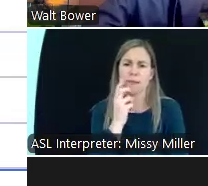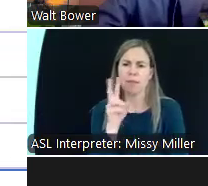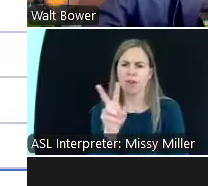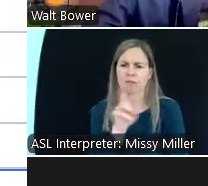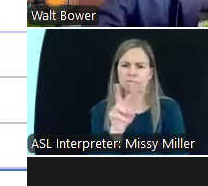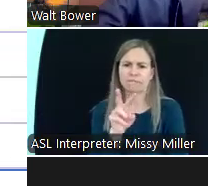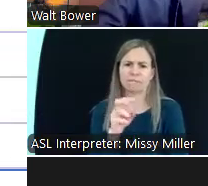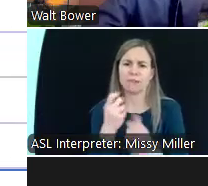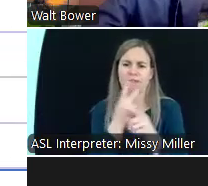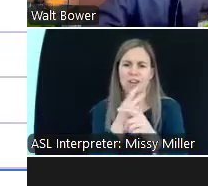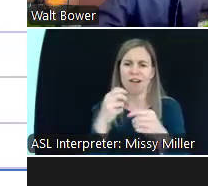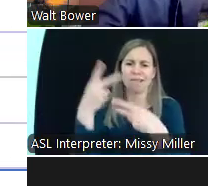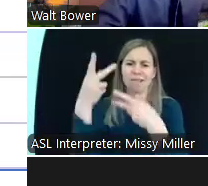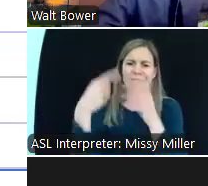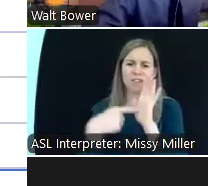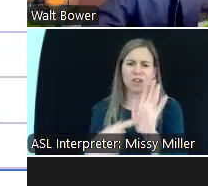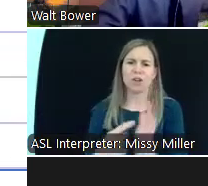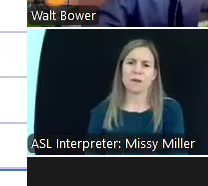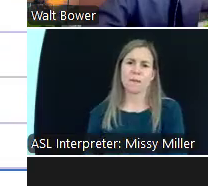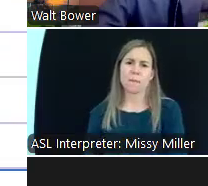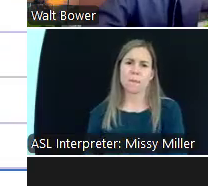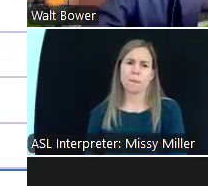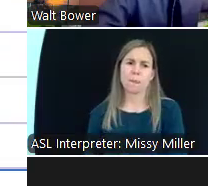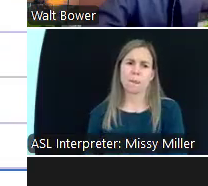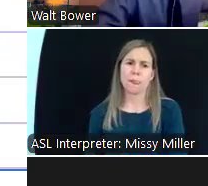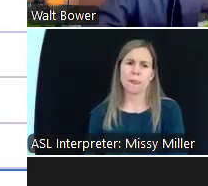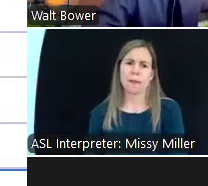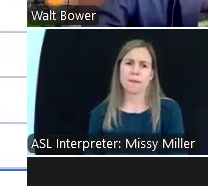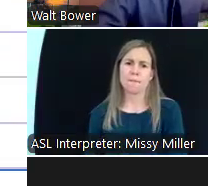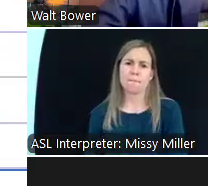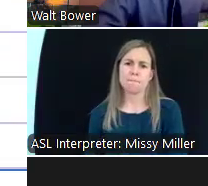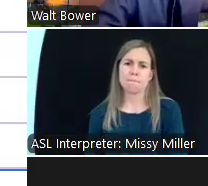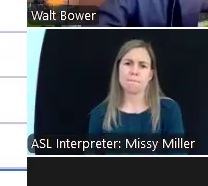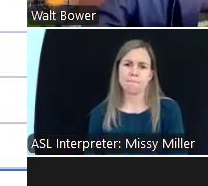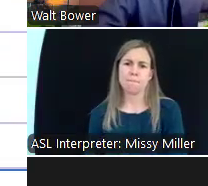let's see. We are looking at the final PowerPoint